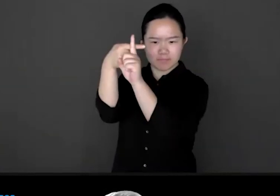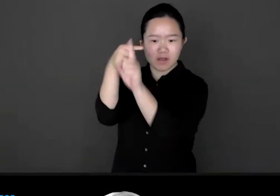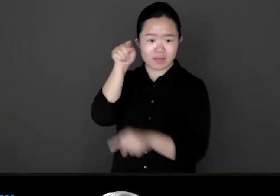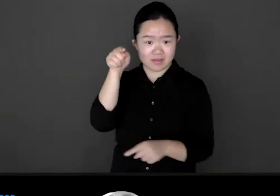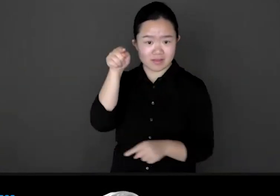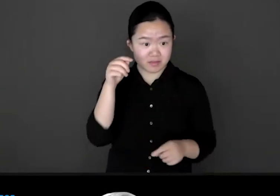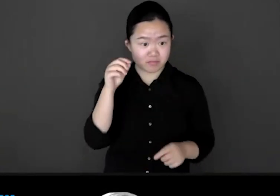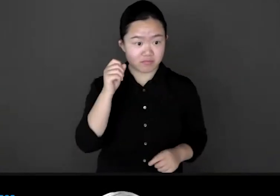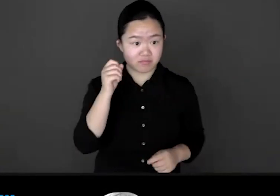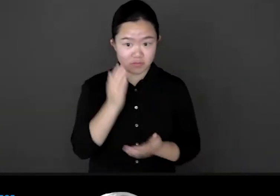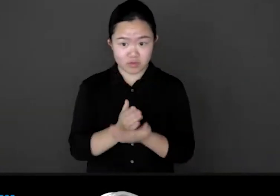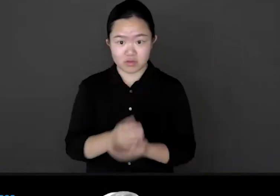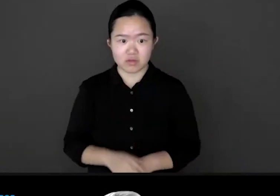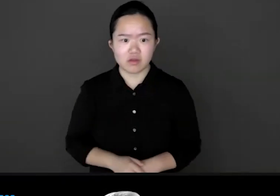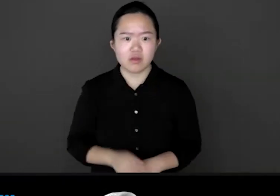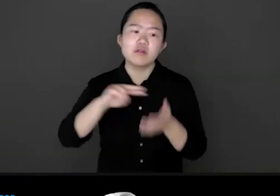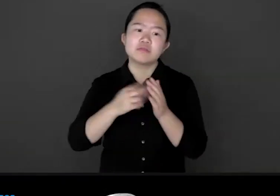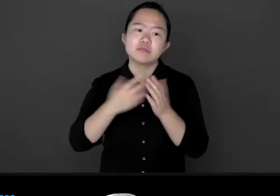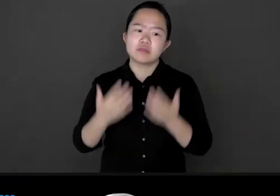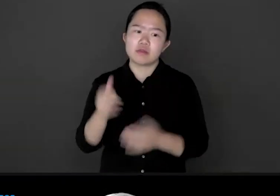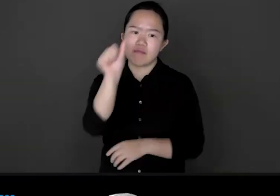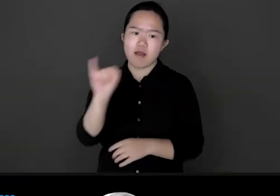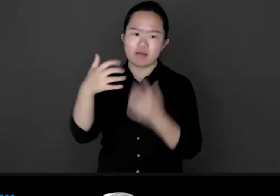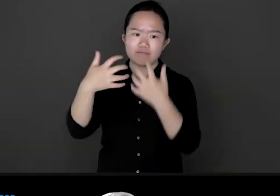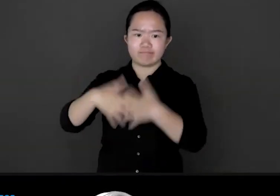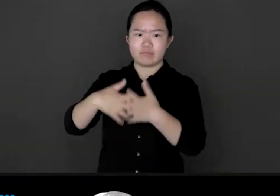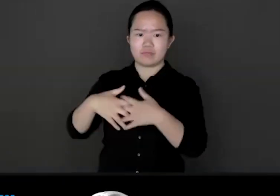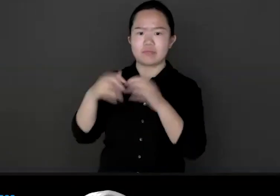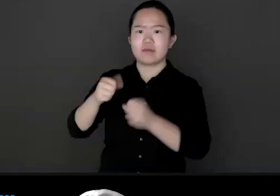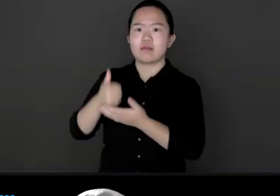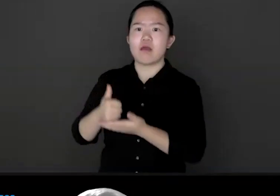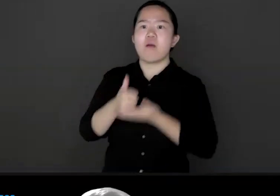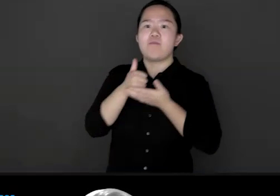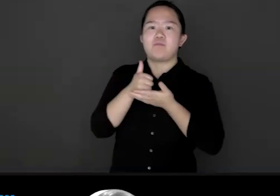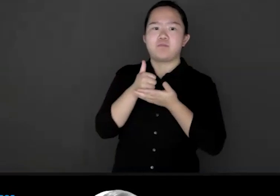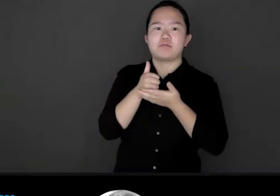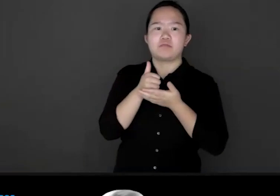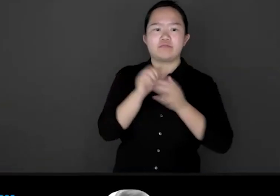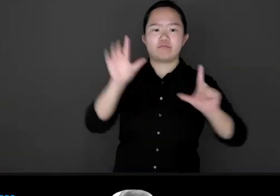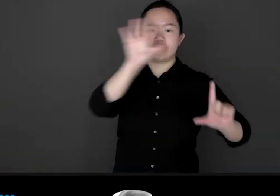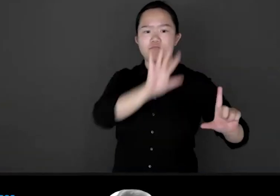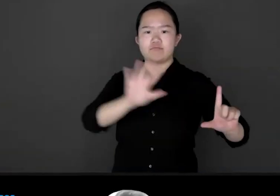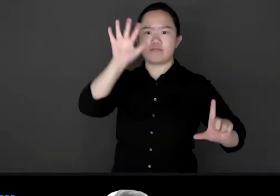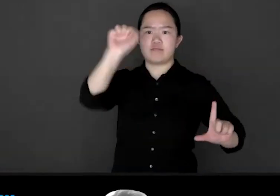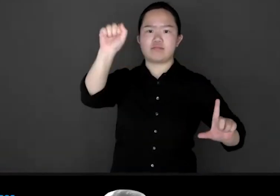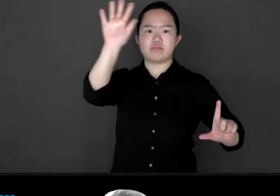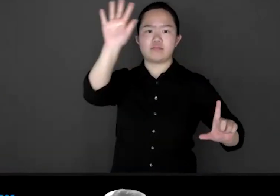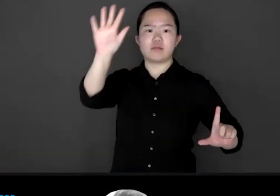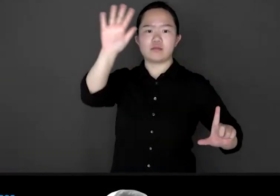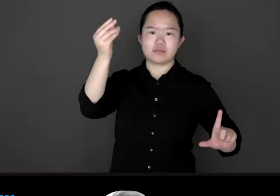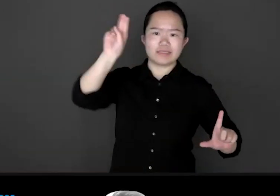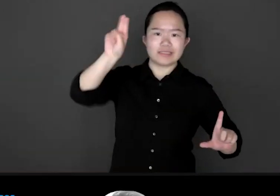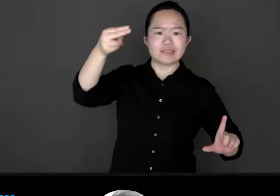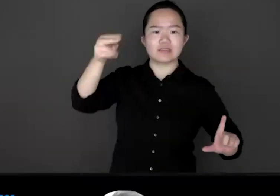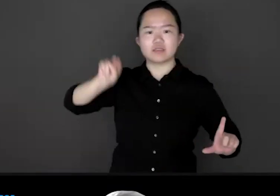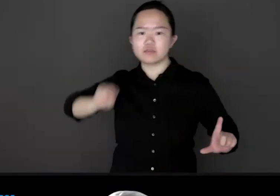document, AI can tell you where you are, and you can say, yes, I want to put my signature there. So I think you're going to see some changes coming that